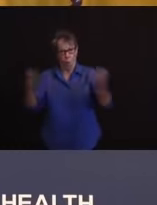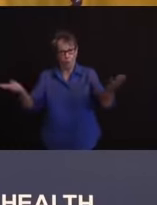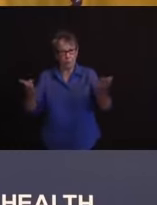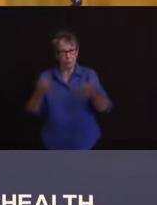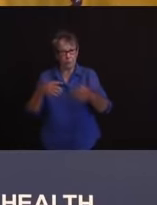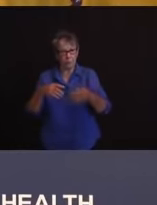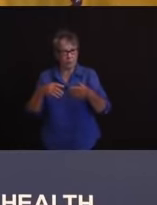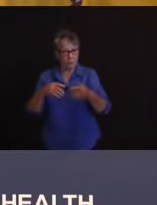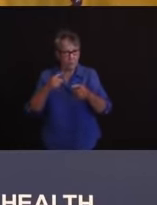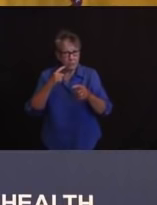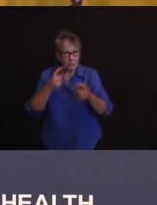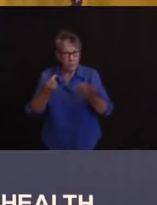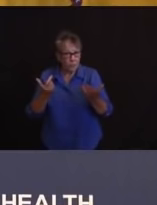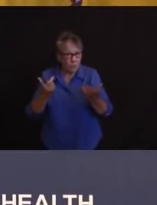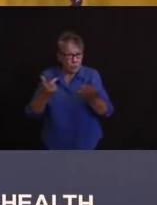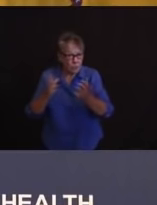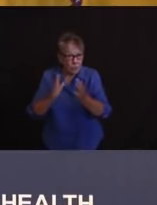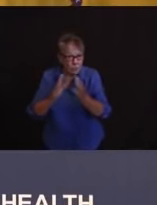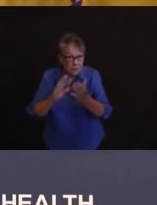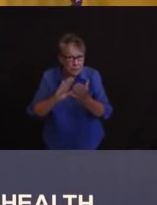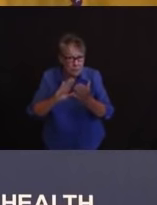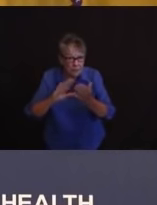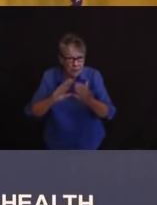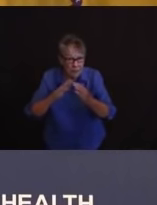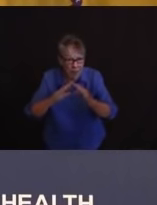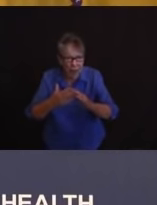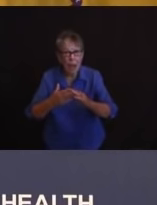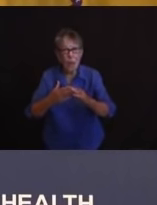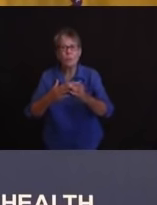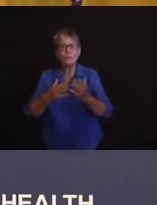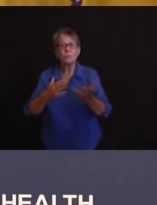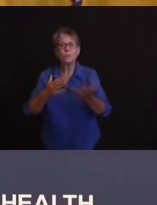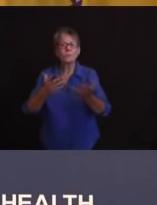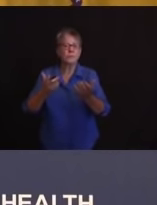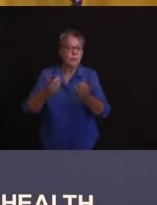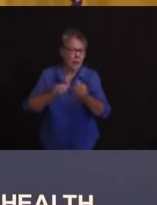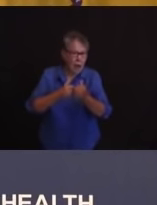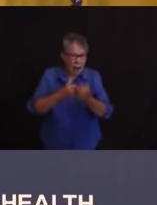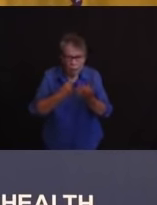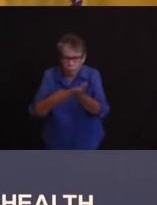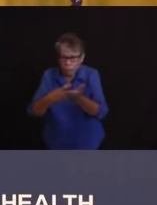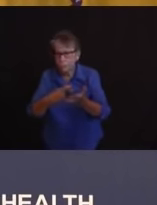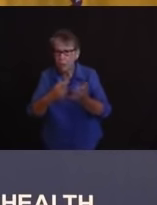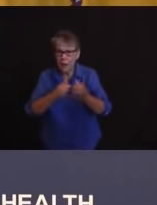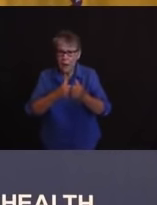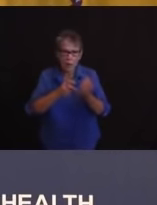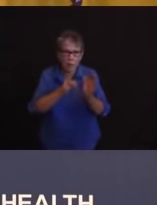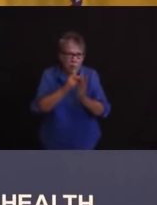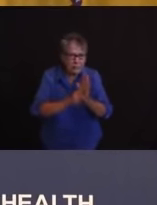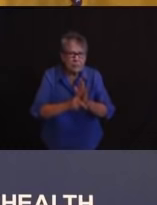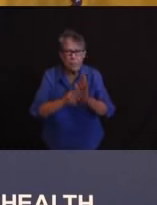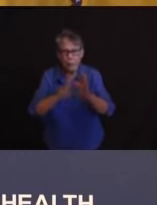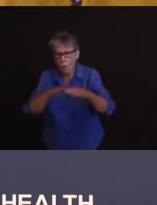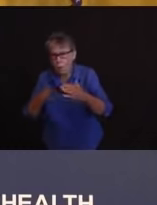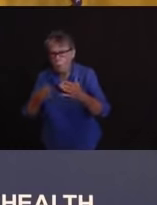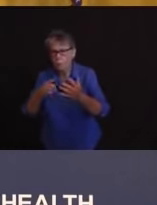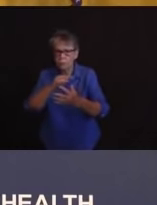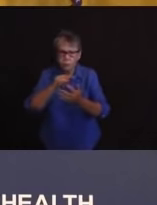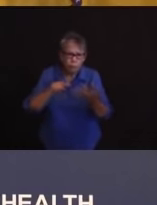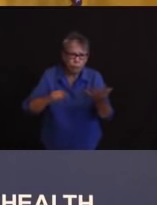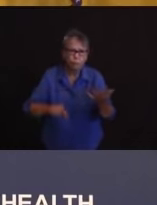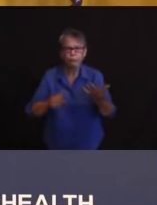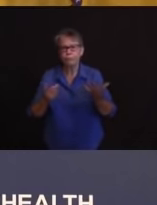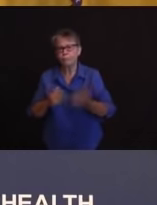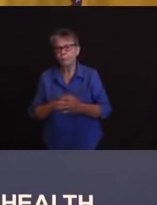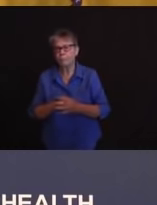execute on those guidelines. And I think they've done a really good job. I would be remiss if I didn't say something I don't